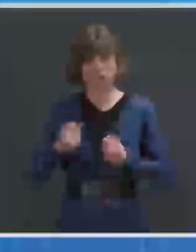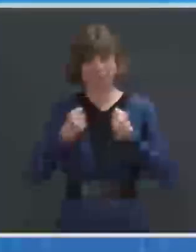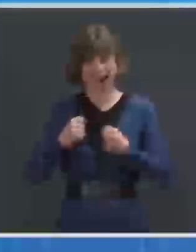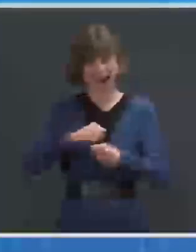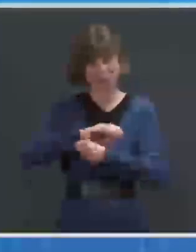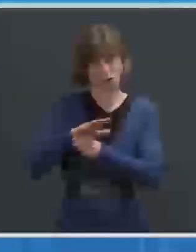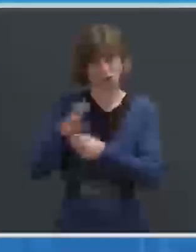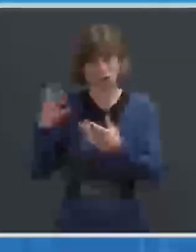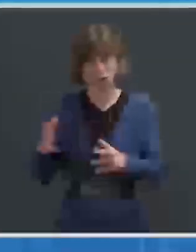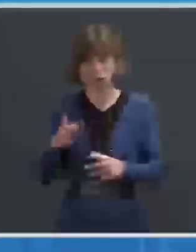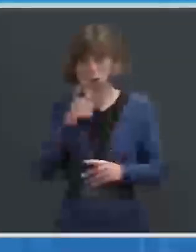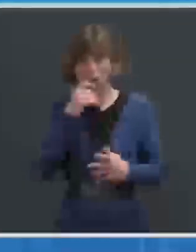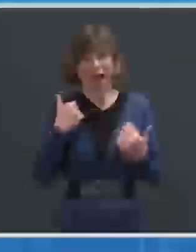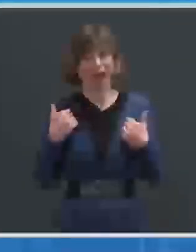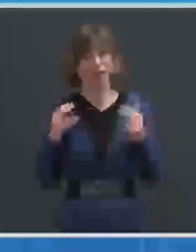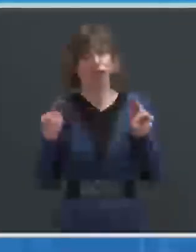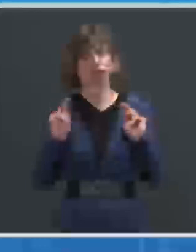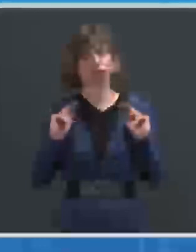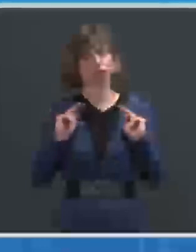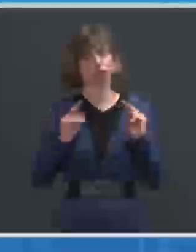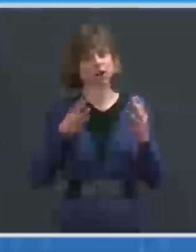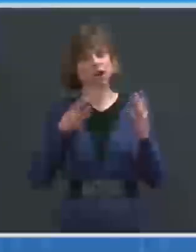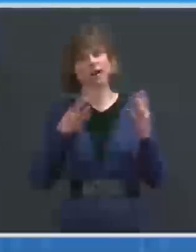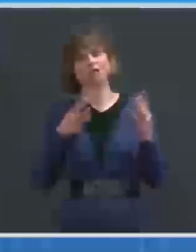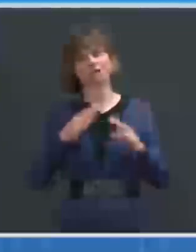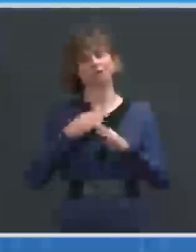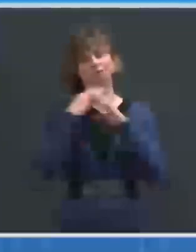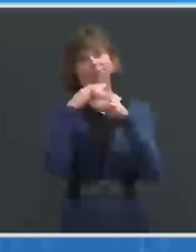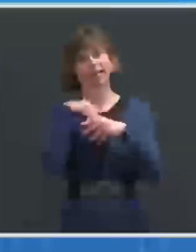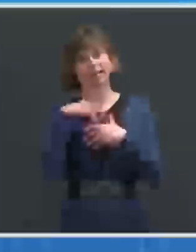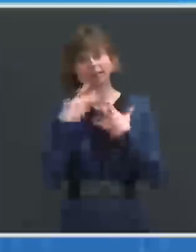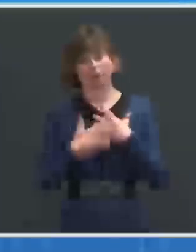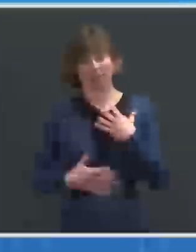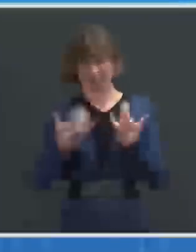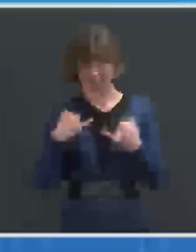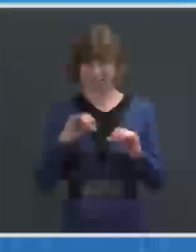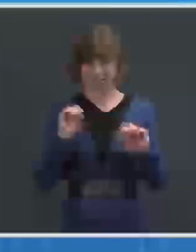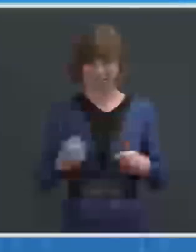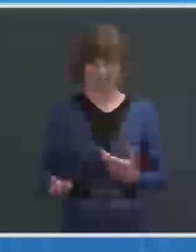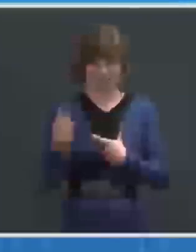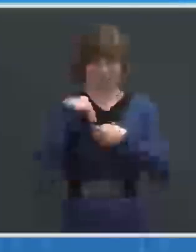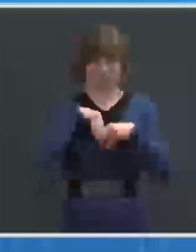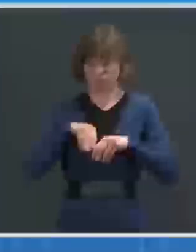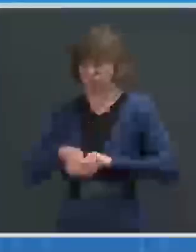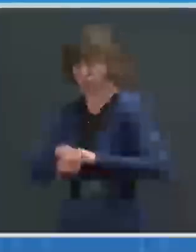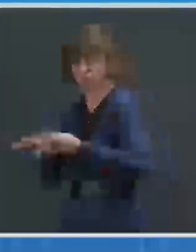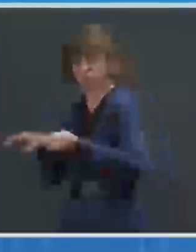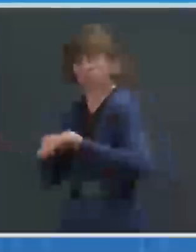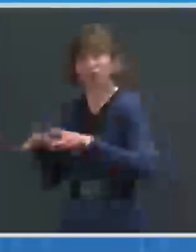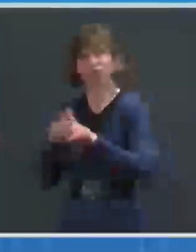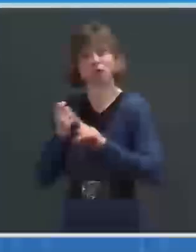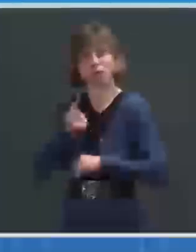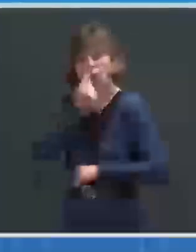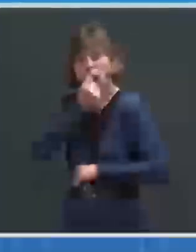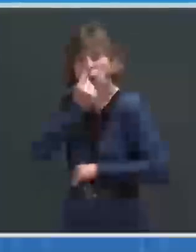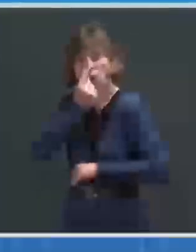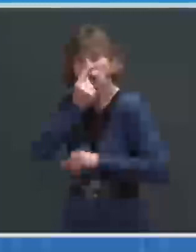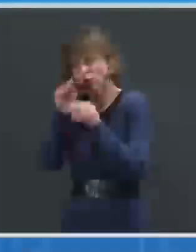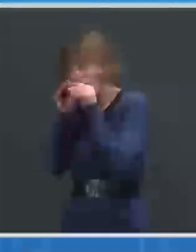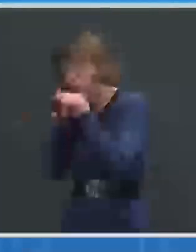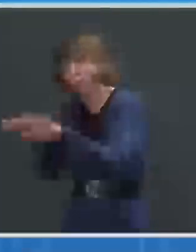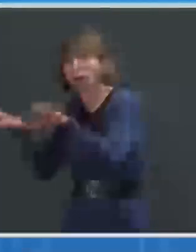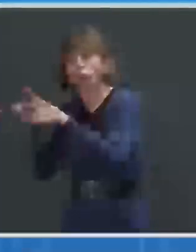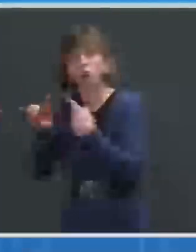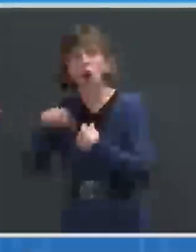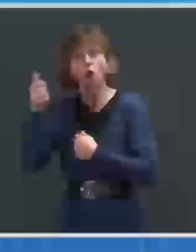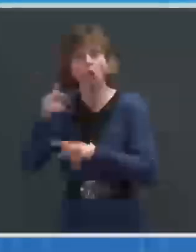neutralizing antibodies in their blood systems could still harbor and colonize and transmit from their noses to other individuals? Thank